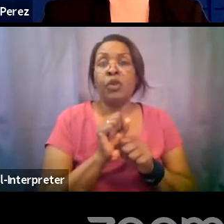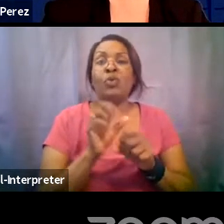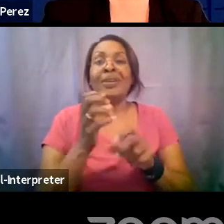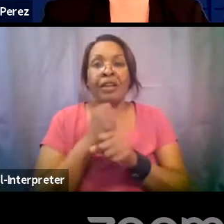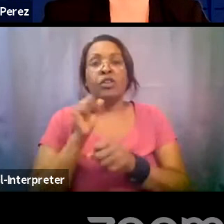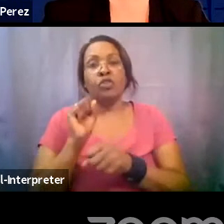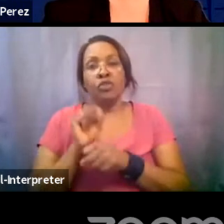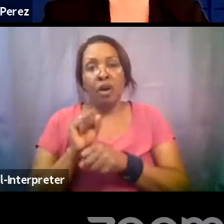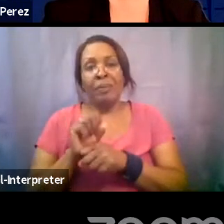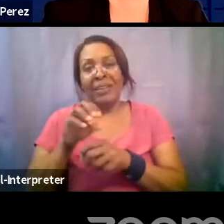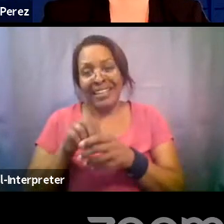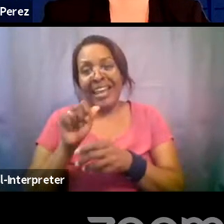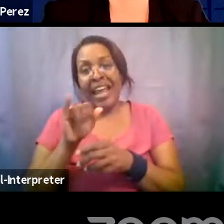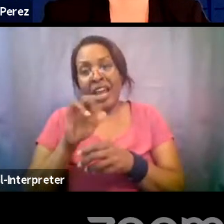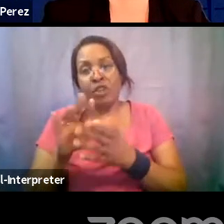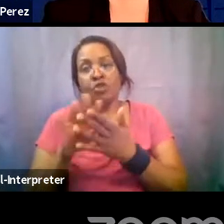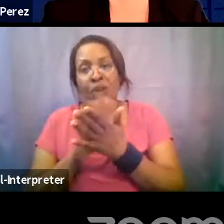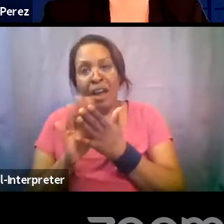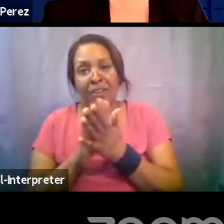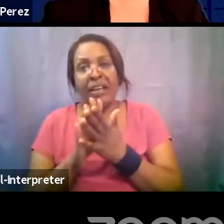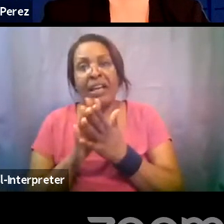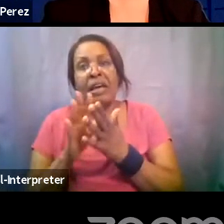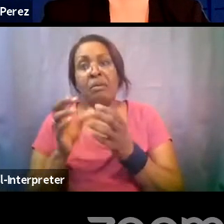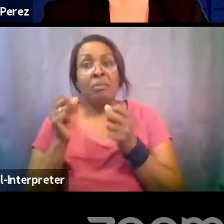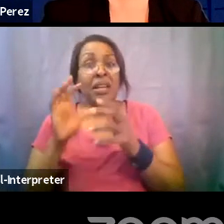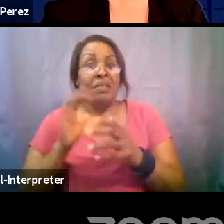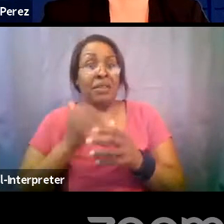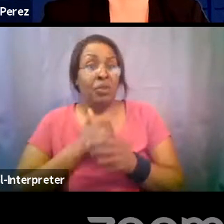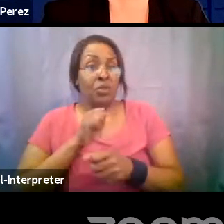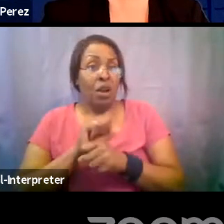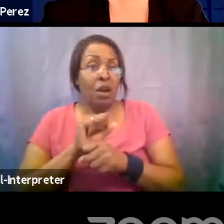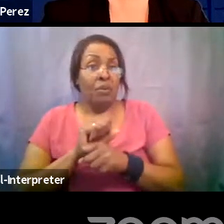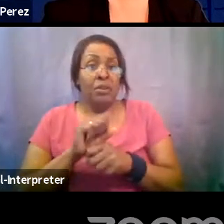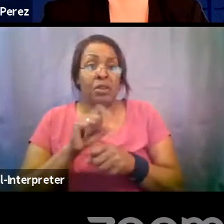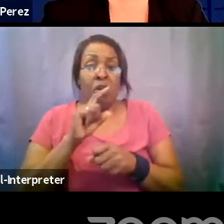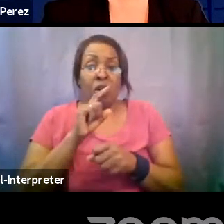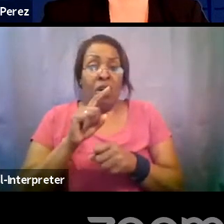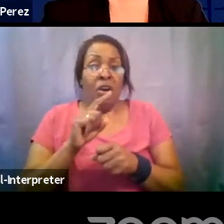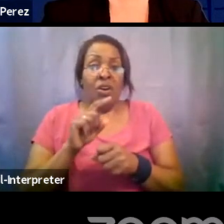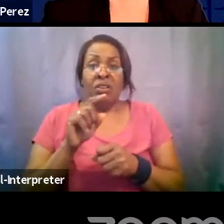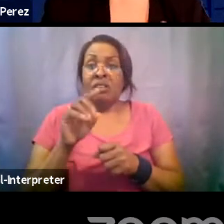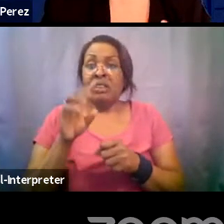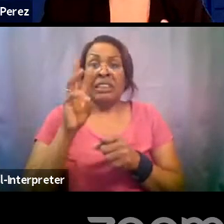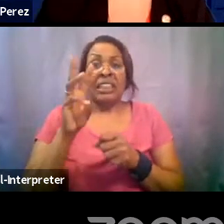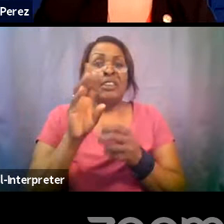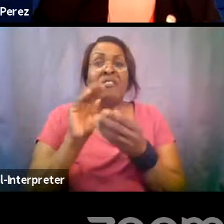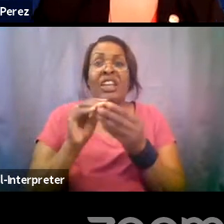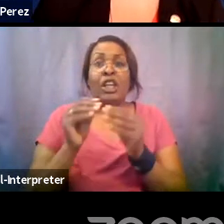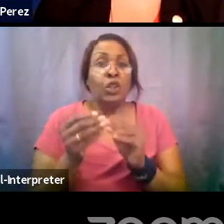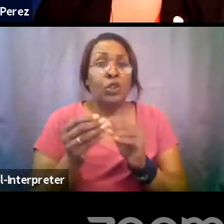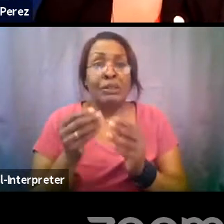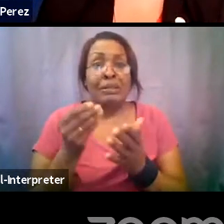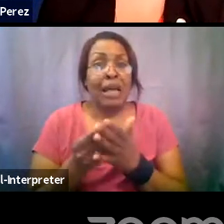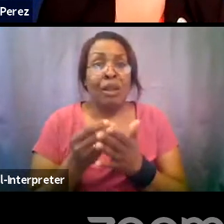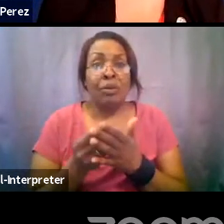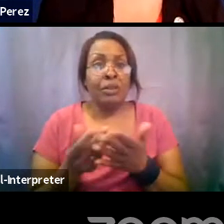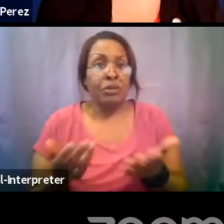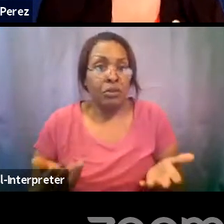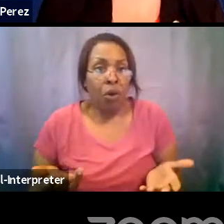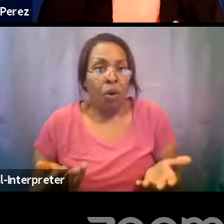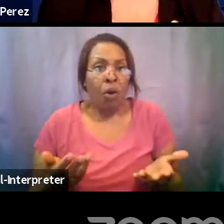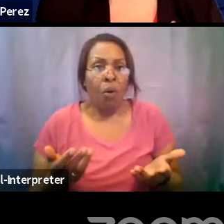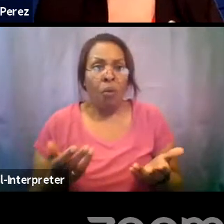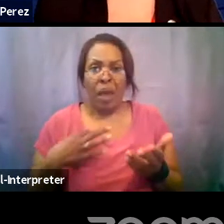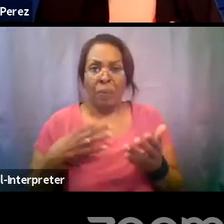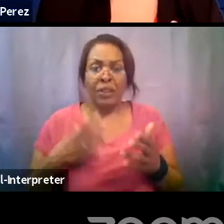job in air traffic. And a lot of our jobs in air traffic are six-figure salaries. So that's not out of the question for an